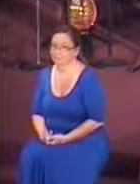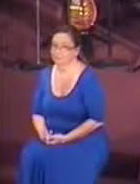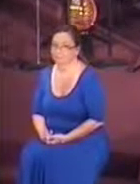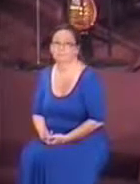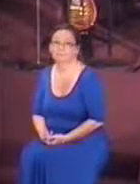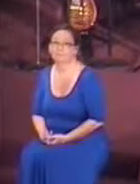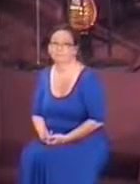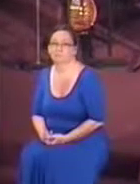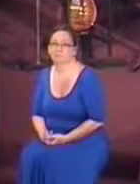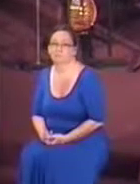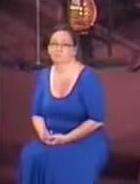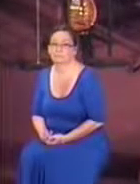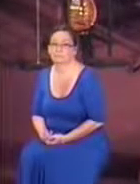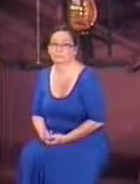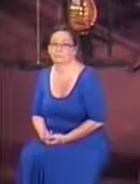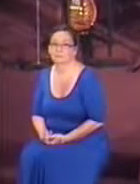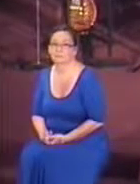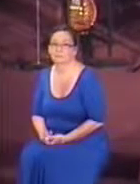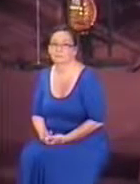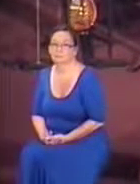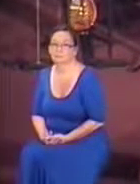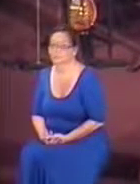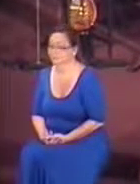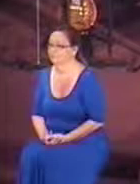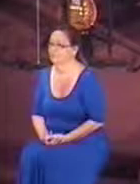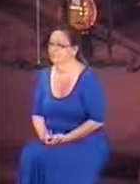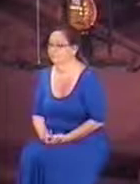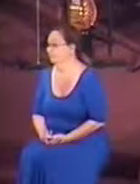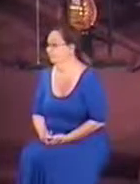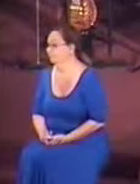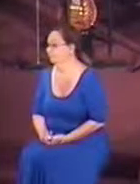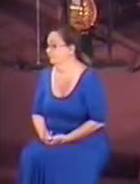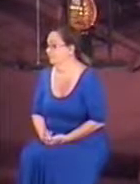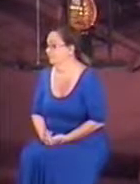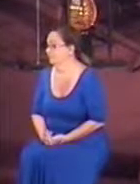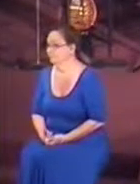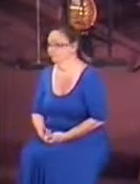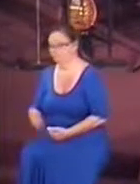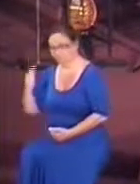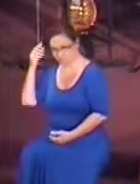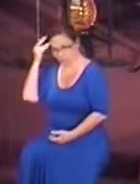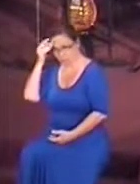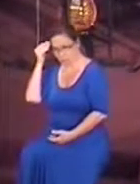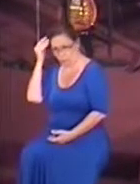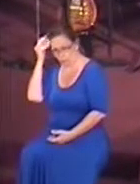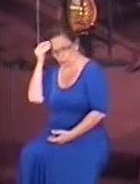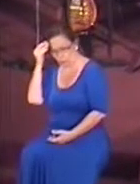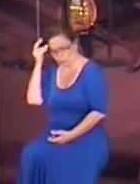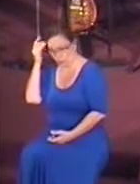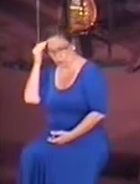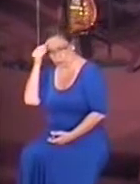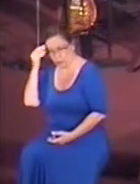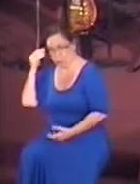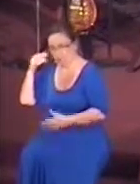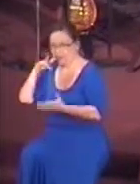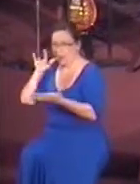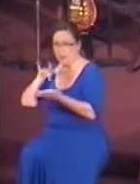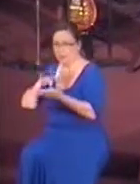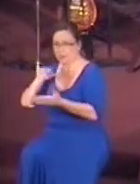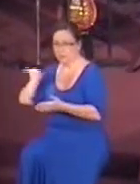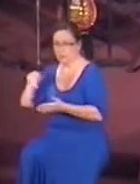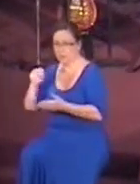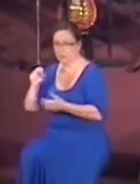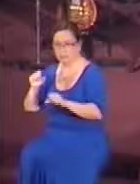who is least in the kingdom of God is greater than he." Think about that for a minute. In the midst of